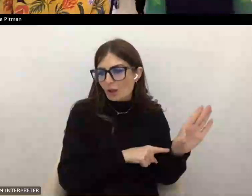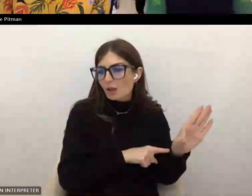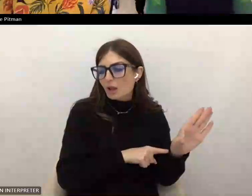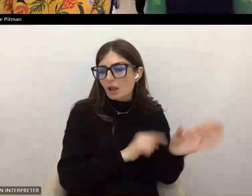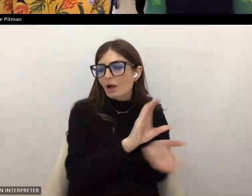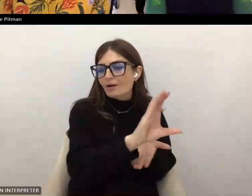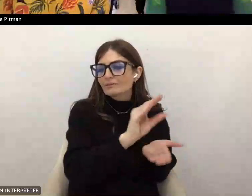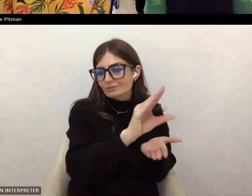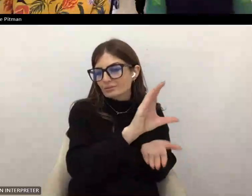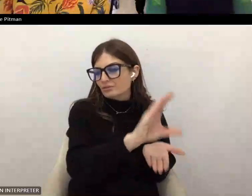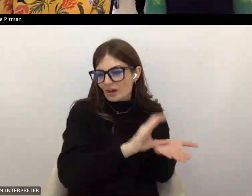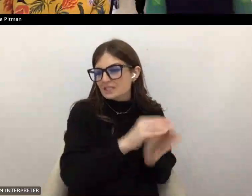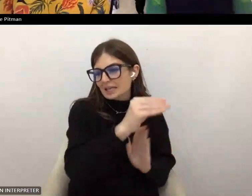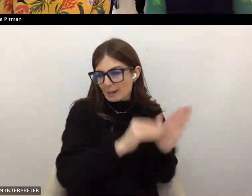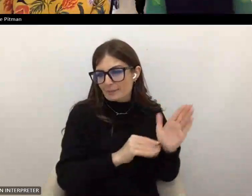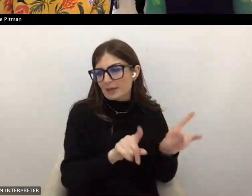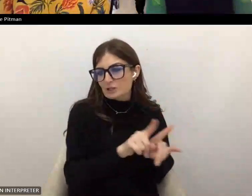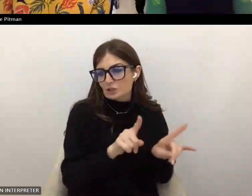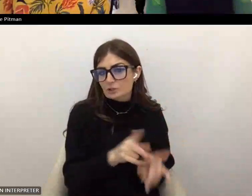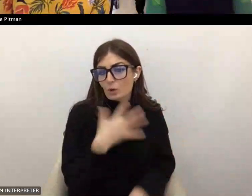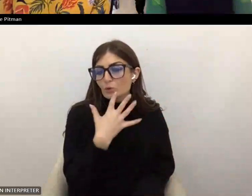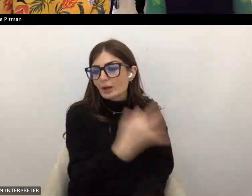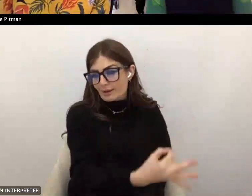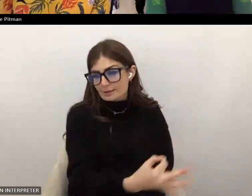application ask as well.